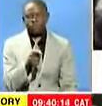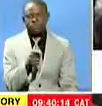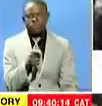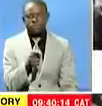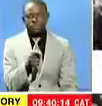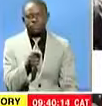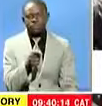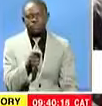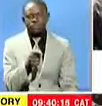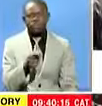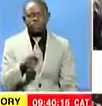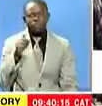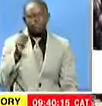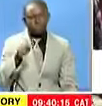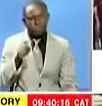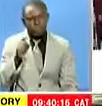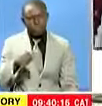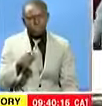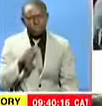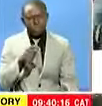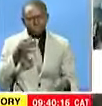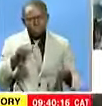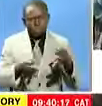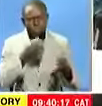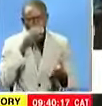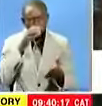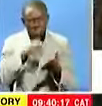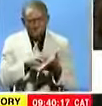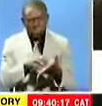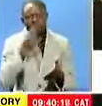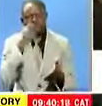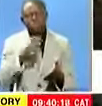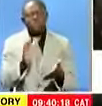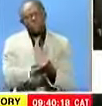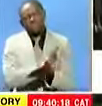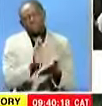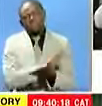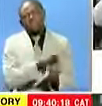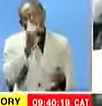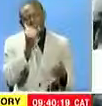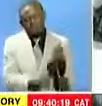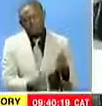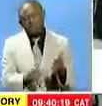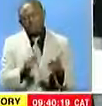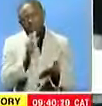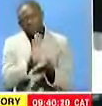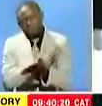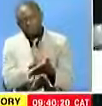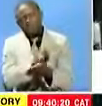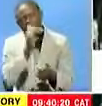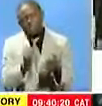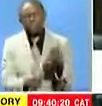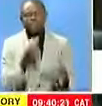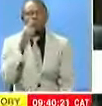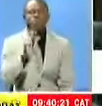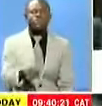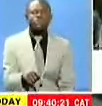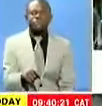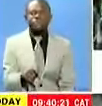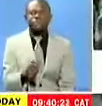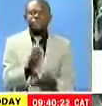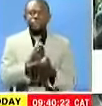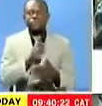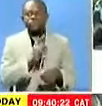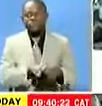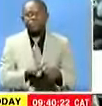speed up cases in courts, isn't it? We've heard of people who argue that look, the justice system is a bit